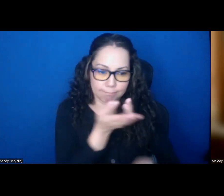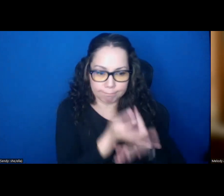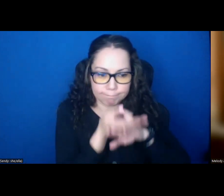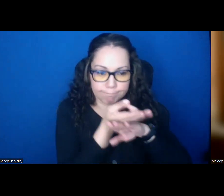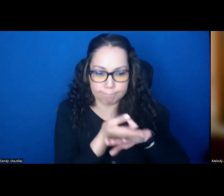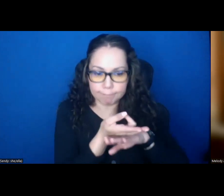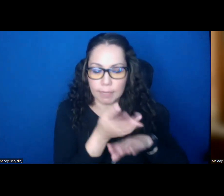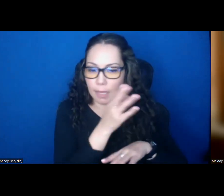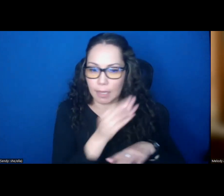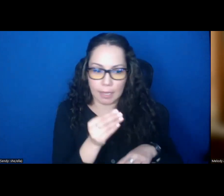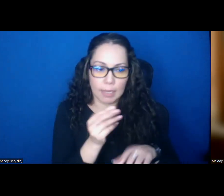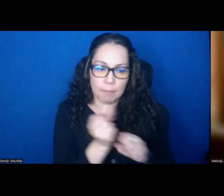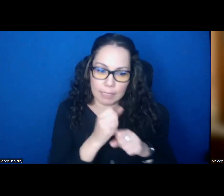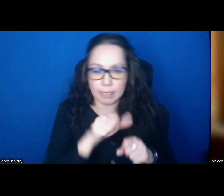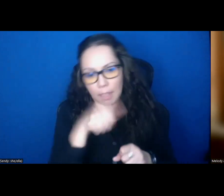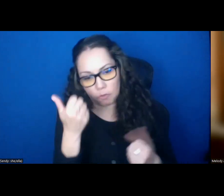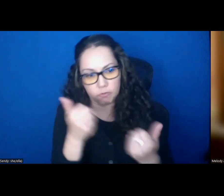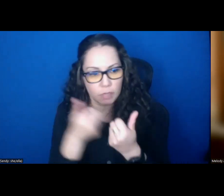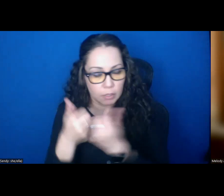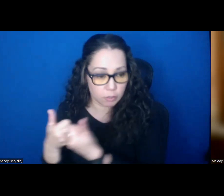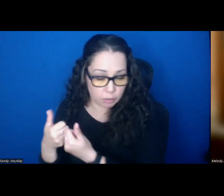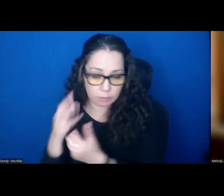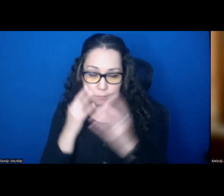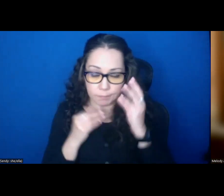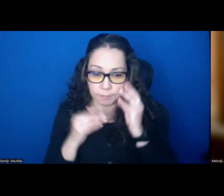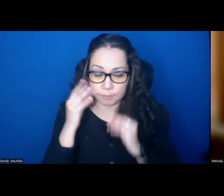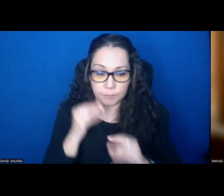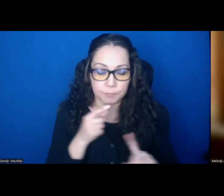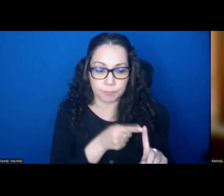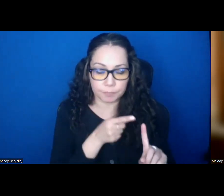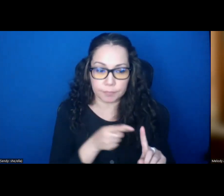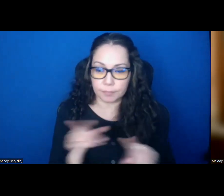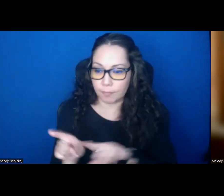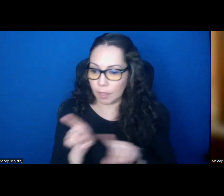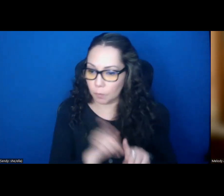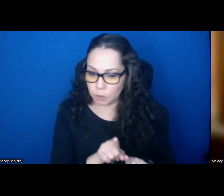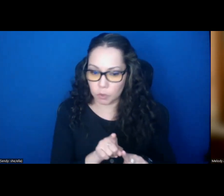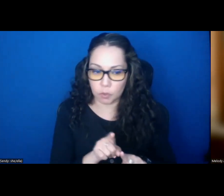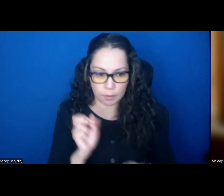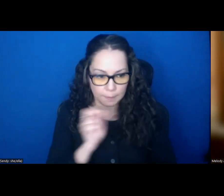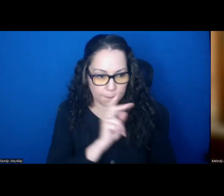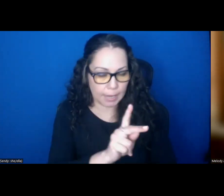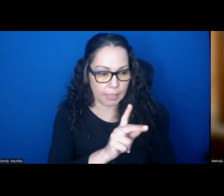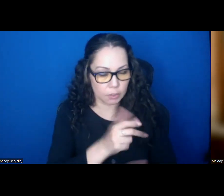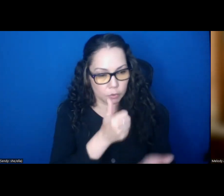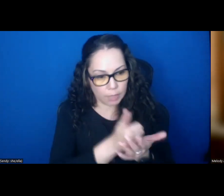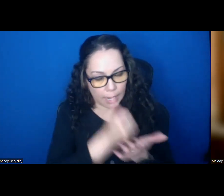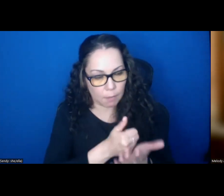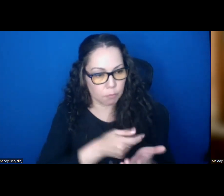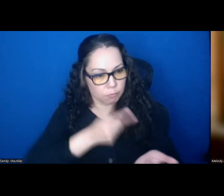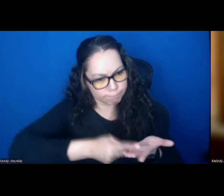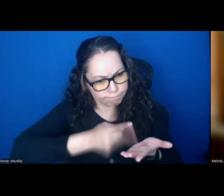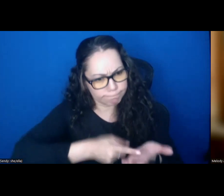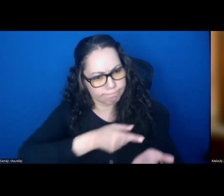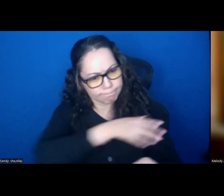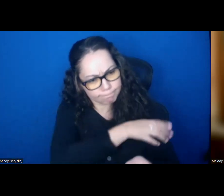challenges. And in addition to all of that, I'm also back there to help her advocate. Recently, her